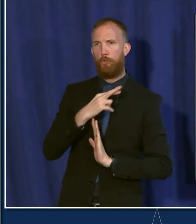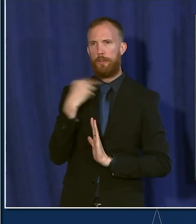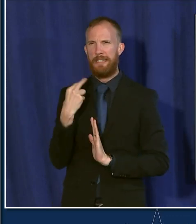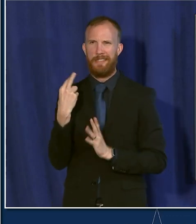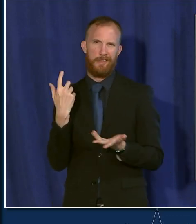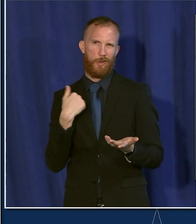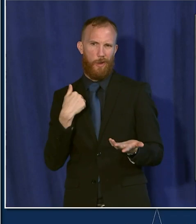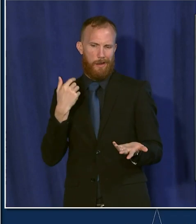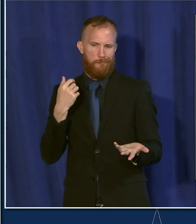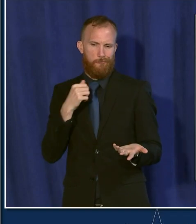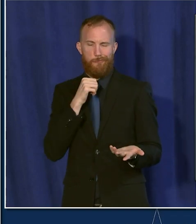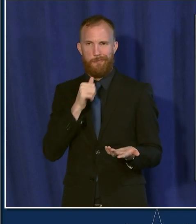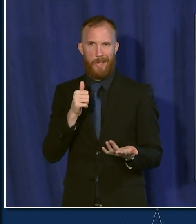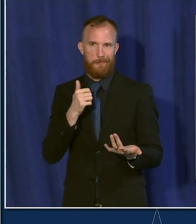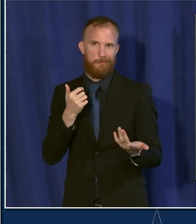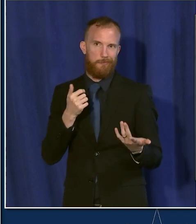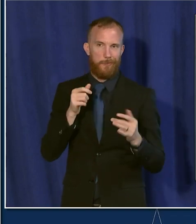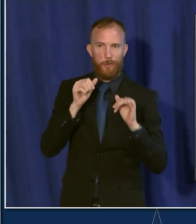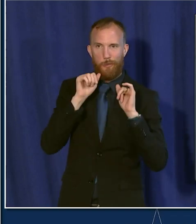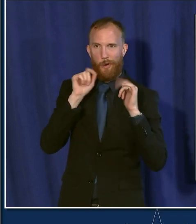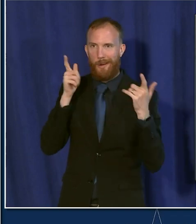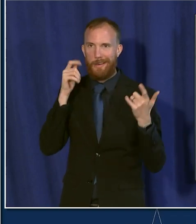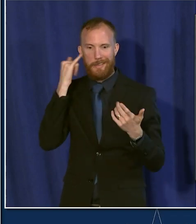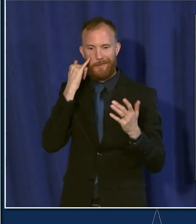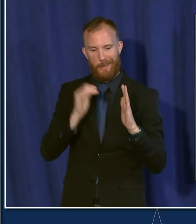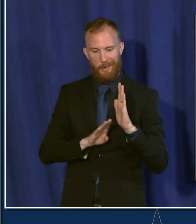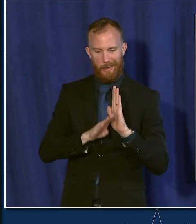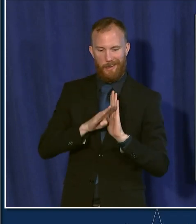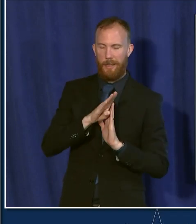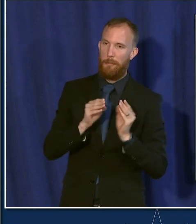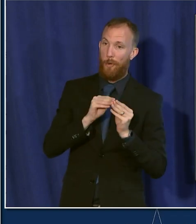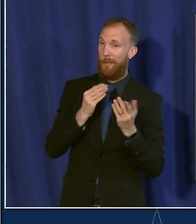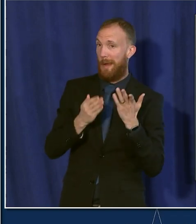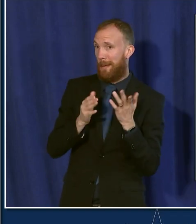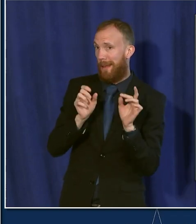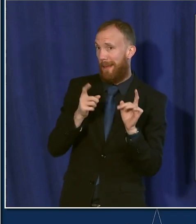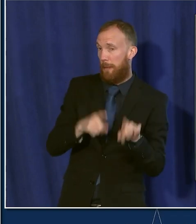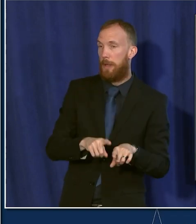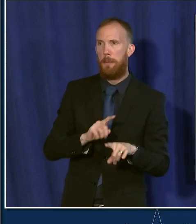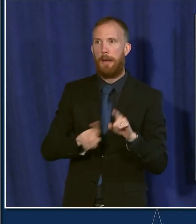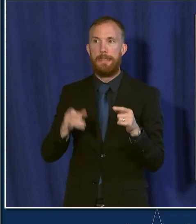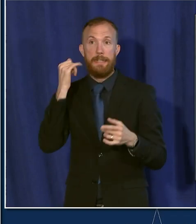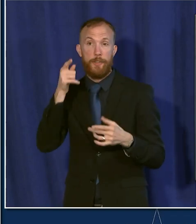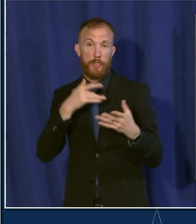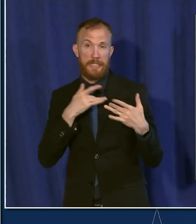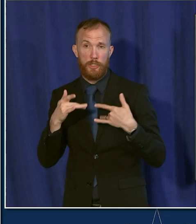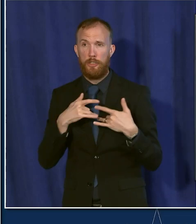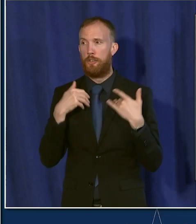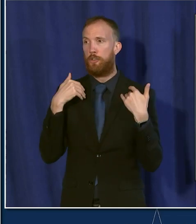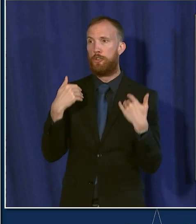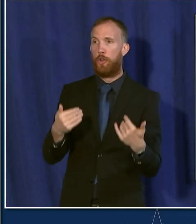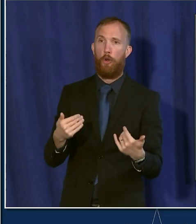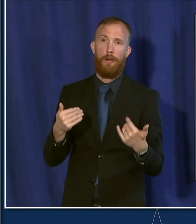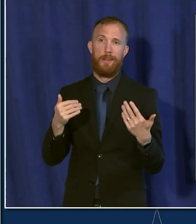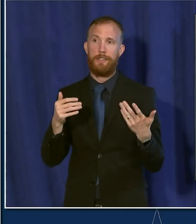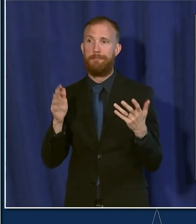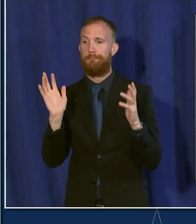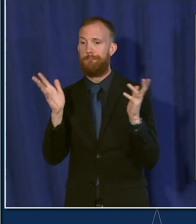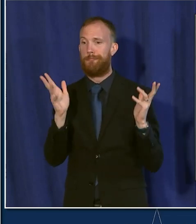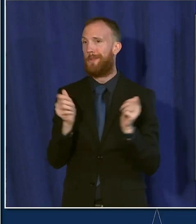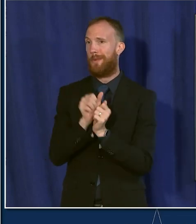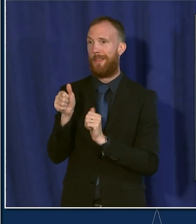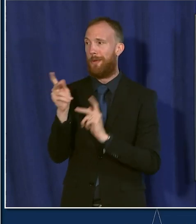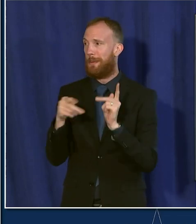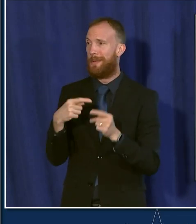if we get there. We may. But getting more, if you're worried about it, get talk to anybody you know about getting vaccinated, because it